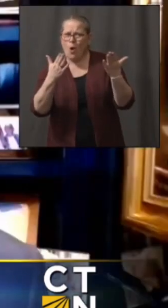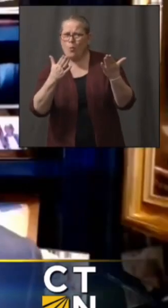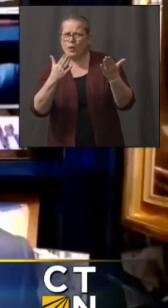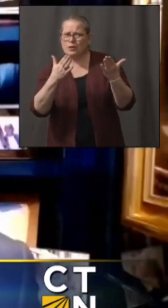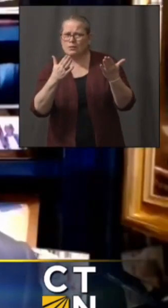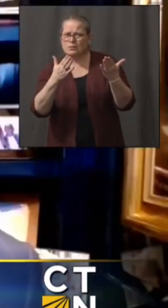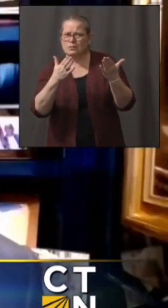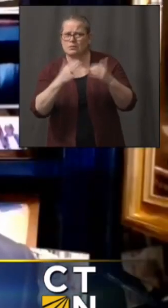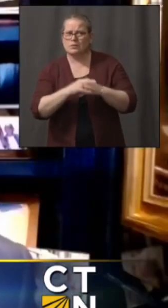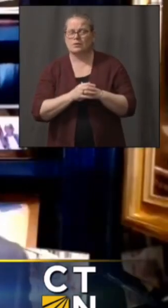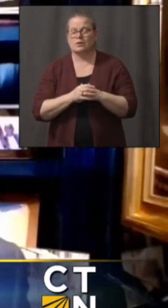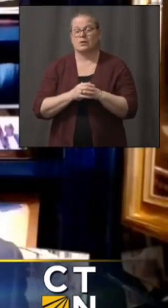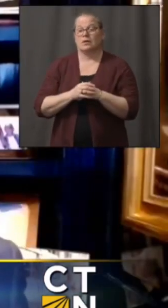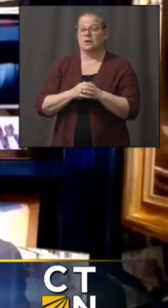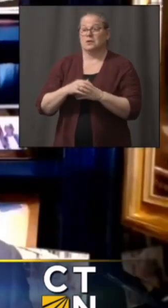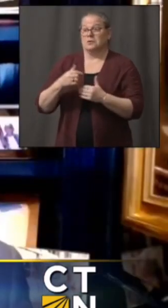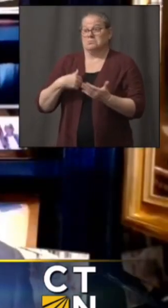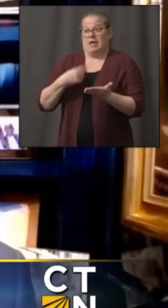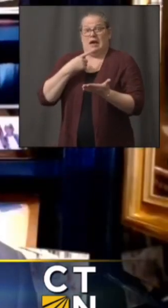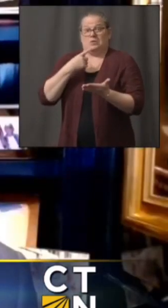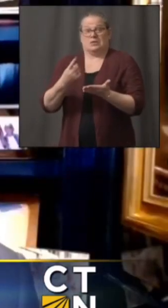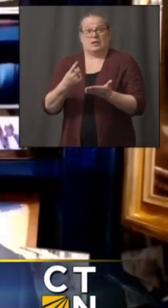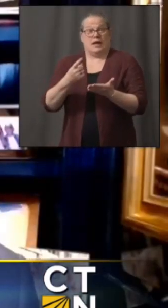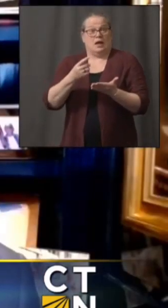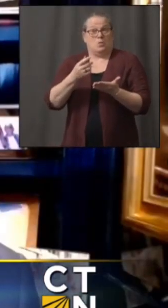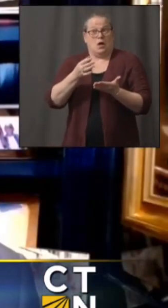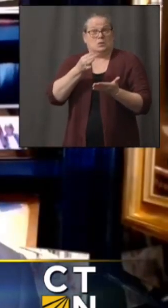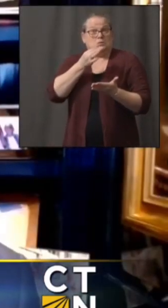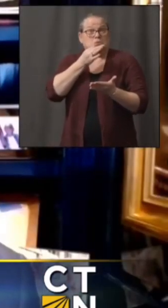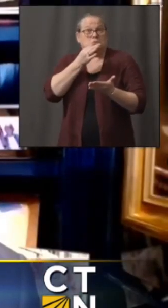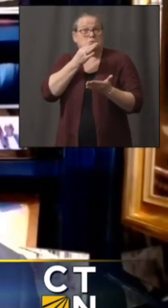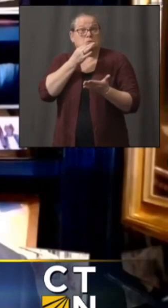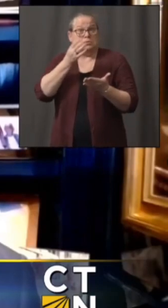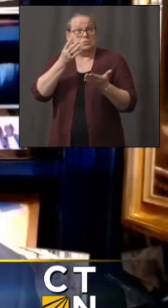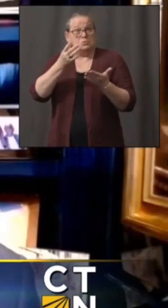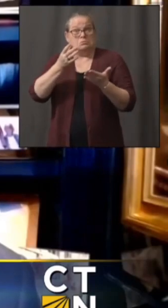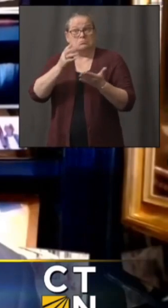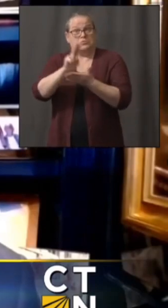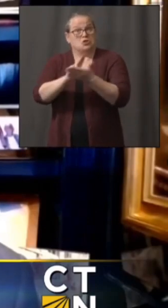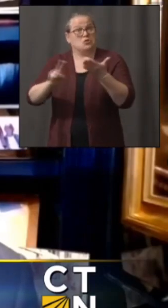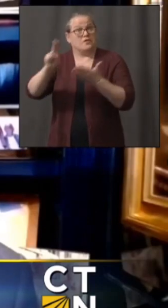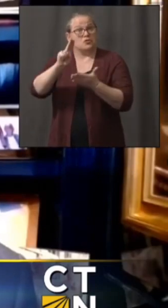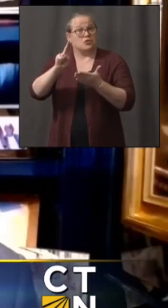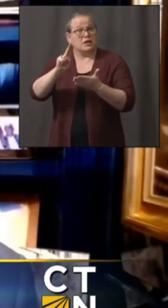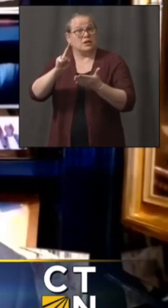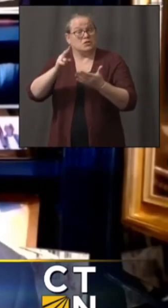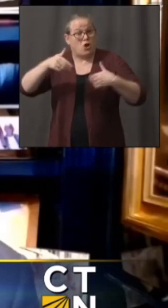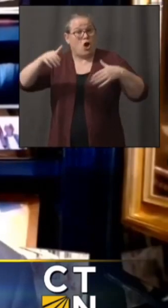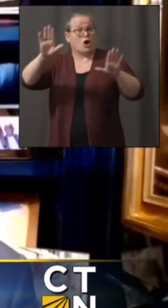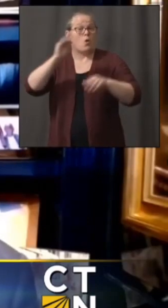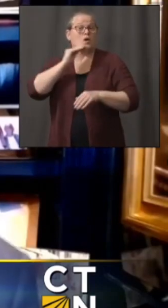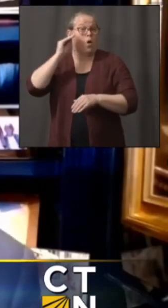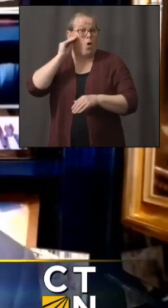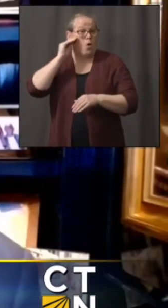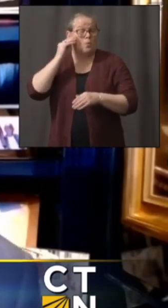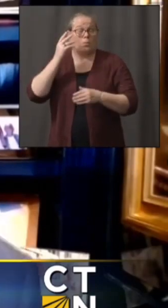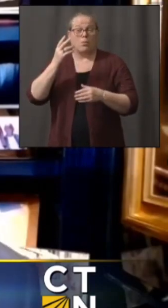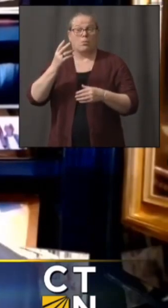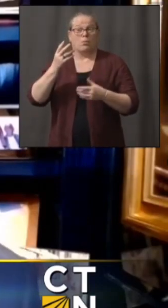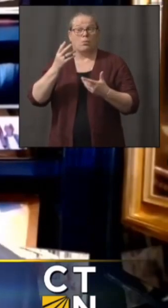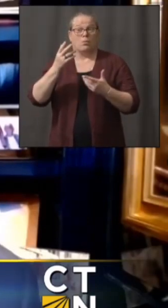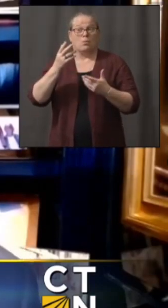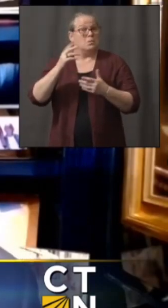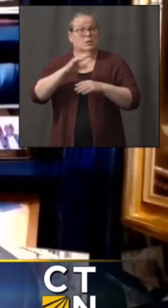Well, I would say that the universities are going home and not coming back for a few months. I'd say if you're a high school coach, you're not overjoyed